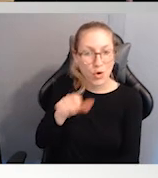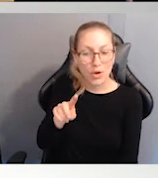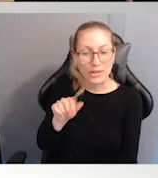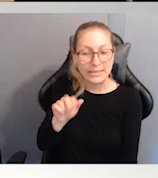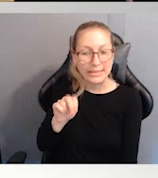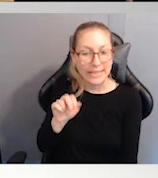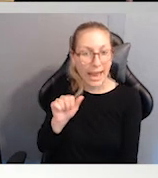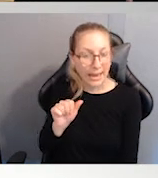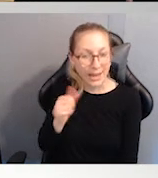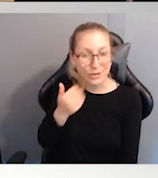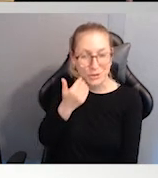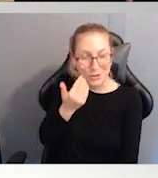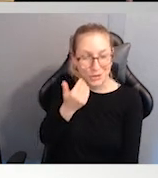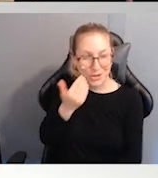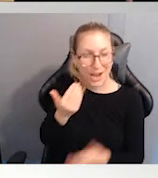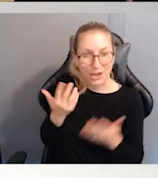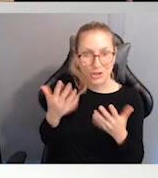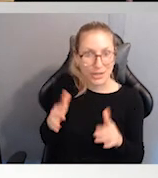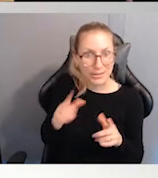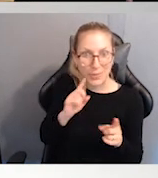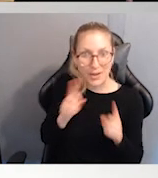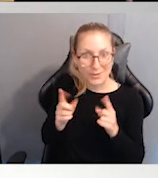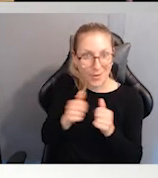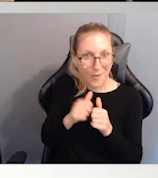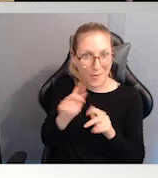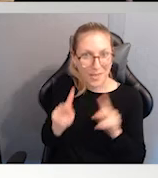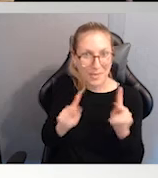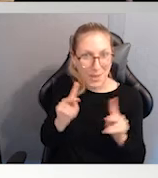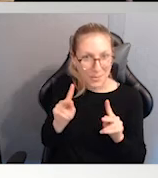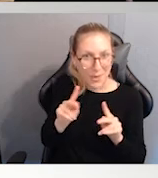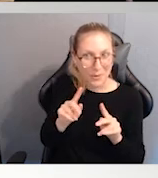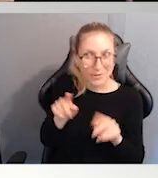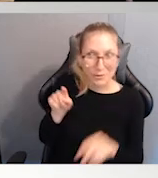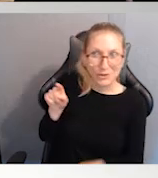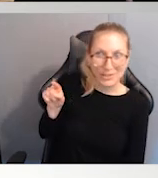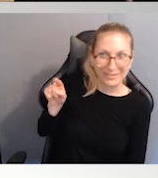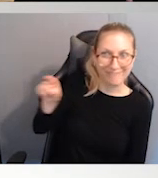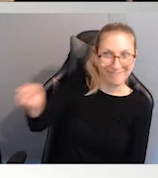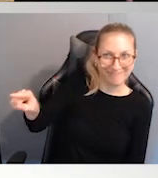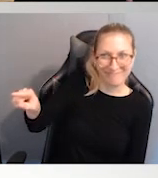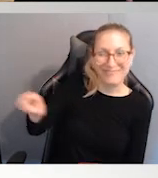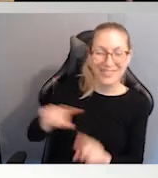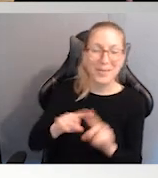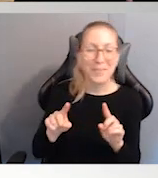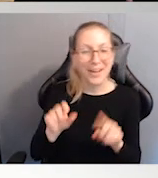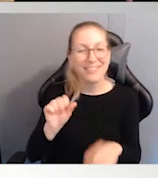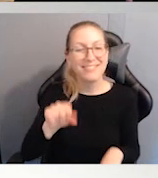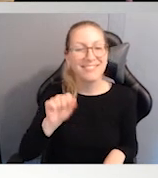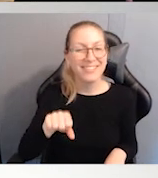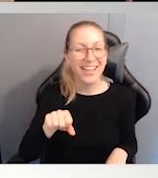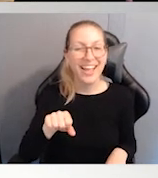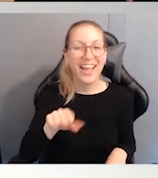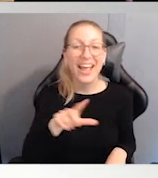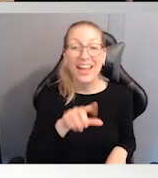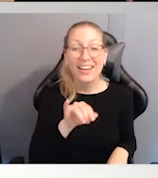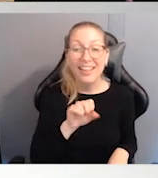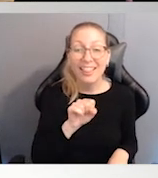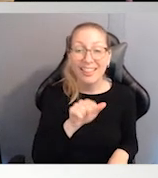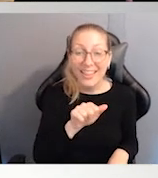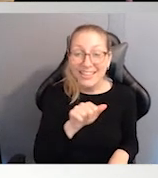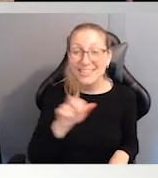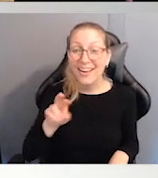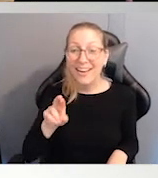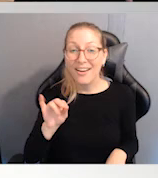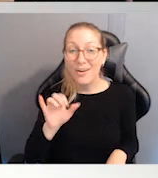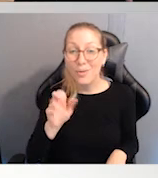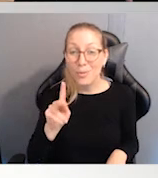she's down there. She wouldn't come, but that's, yeah. And we had Lisa and Ricky. I guess they're helping too because there's a lot